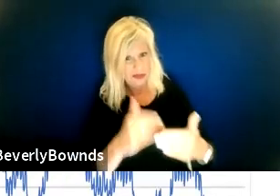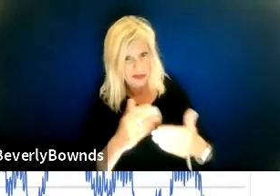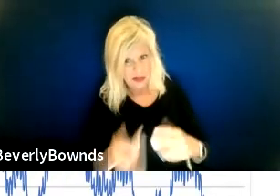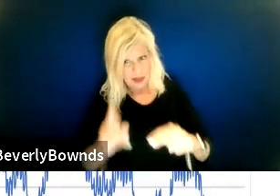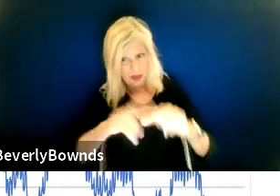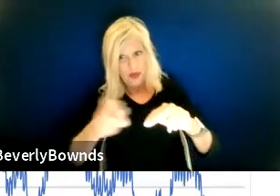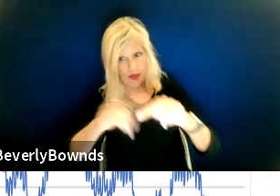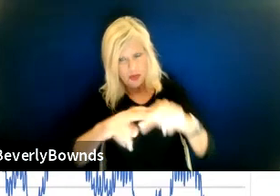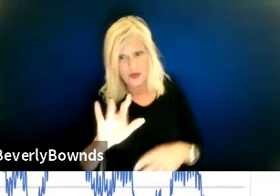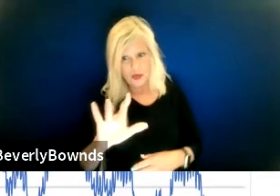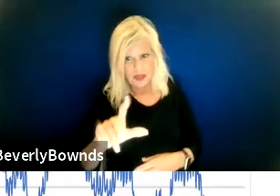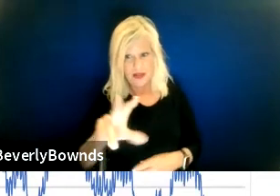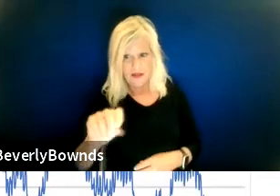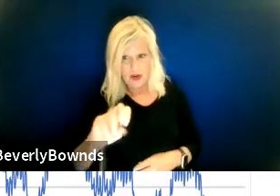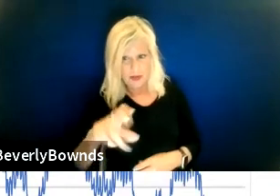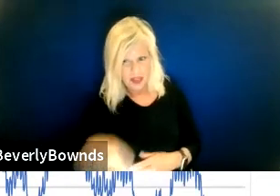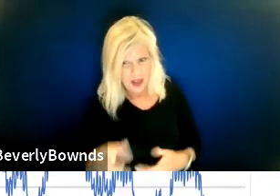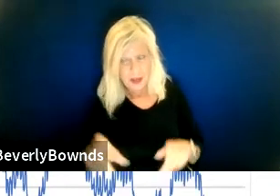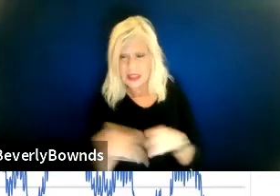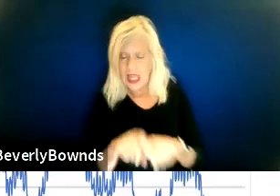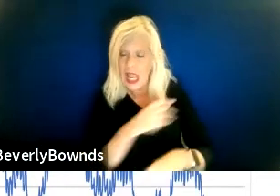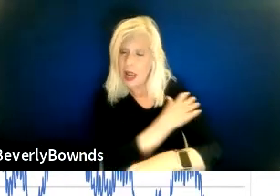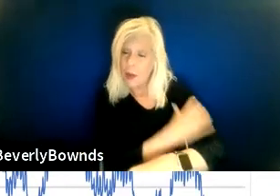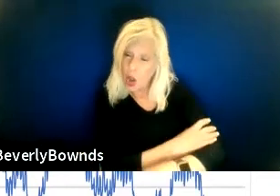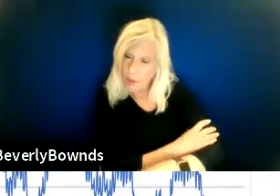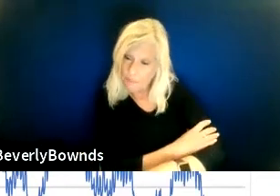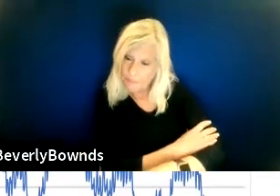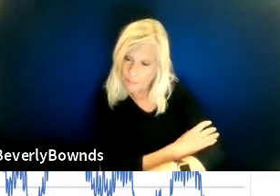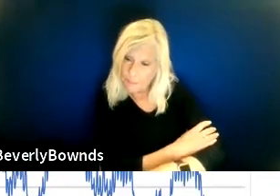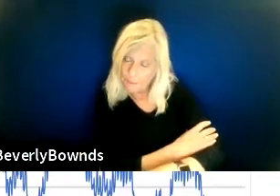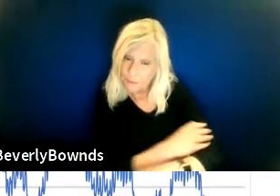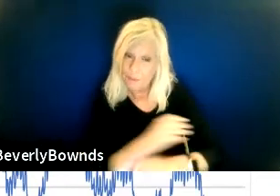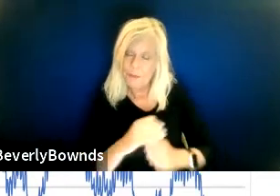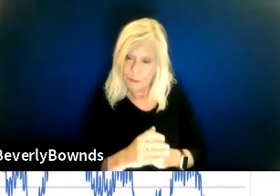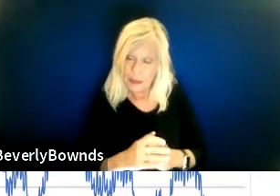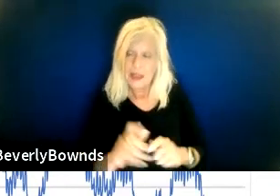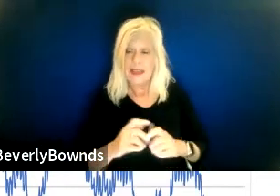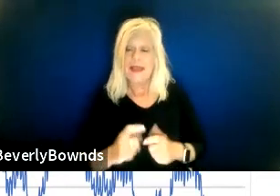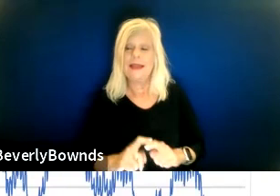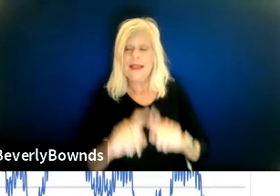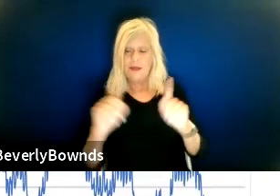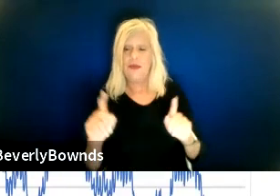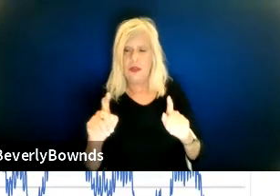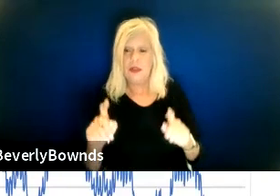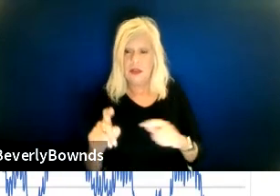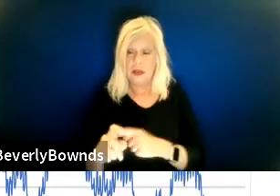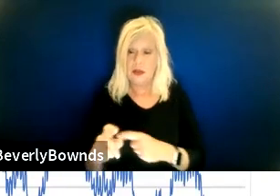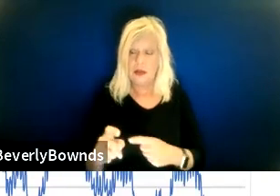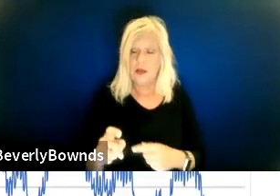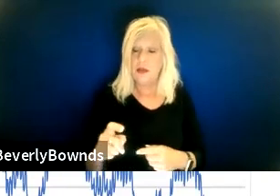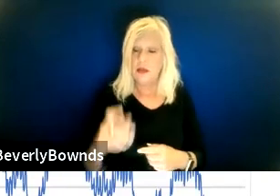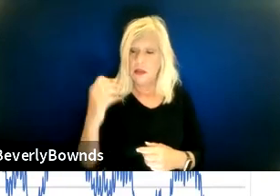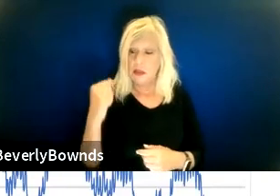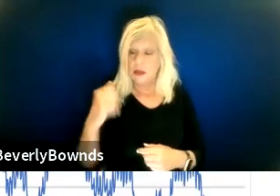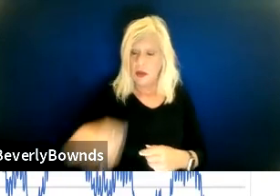30 RPM. So same arm, the paretic arm, but in conditions where the non-paretic arm is involved, it